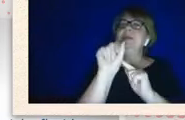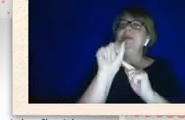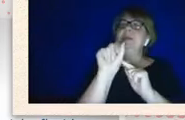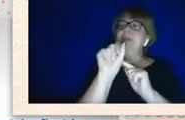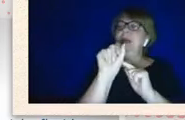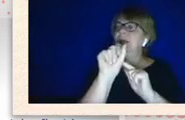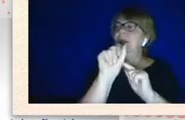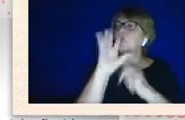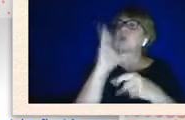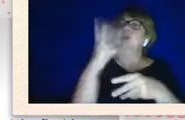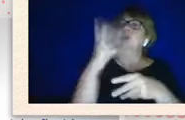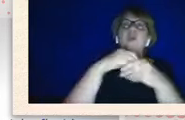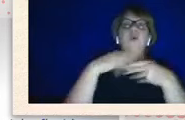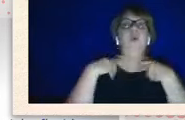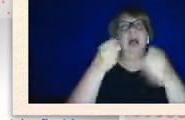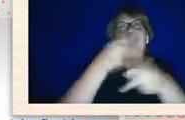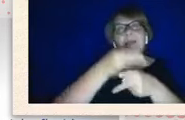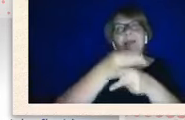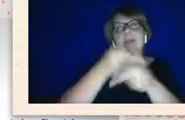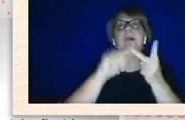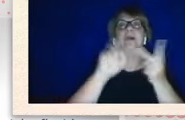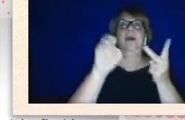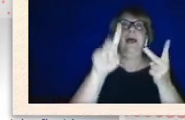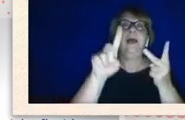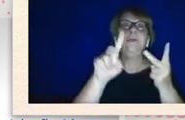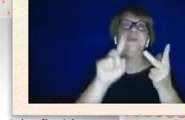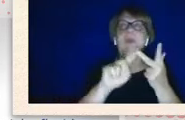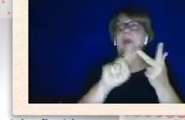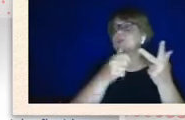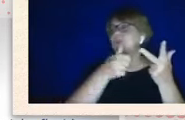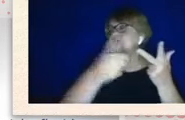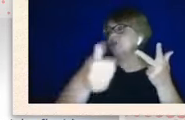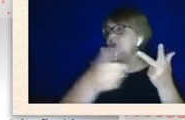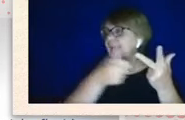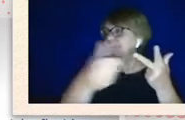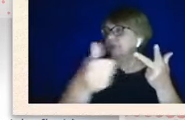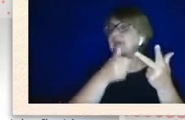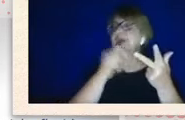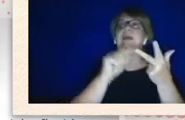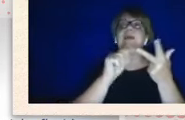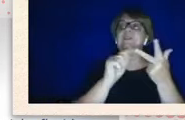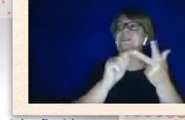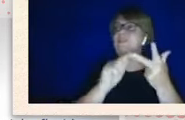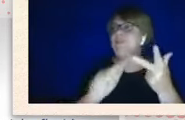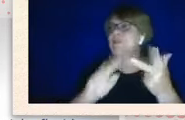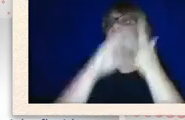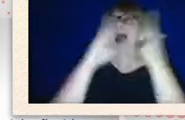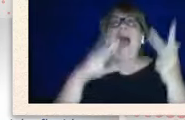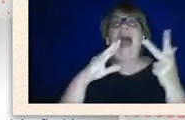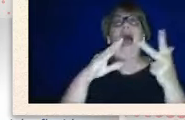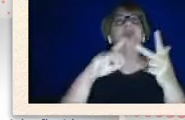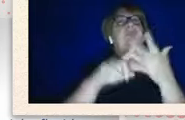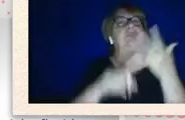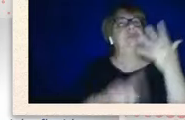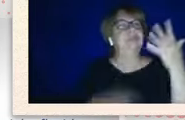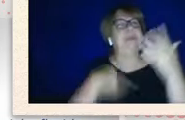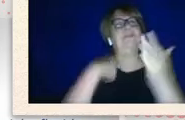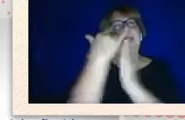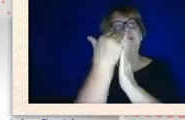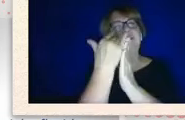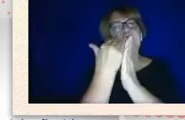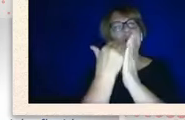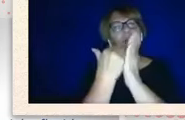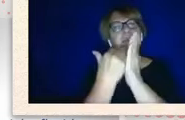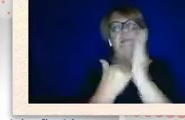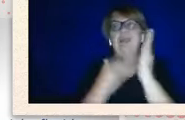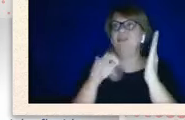healthcare, education, transportation, housing, and the list goes on. And if you have an issue that you care about,